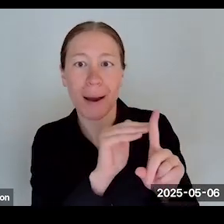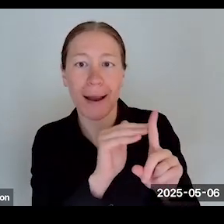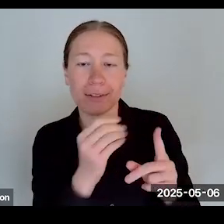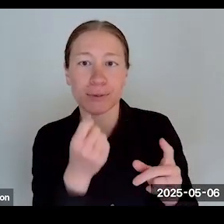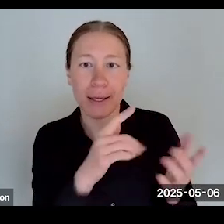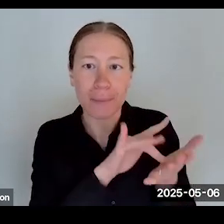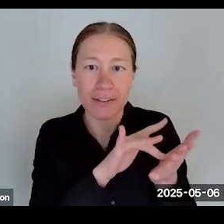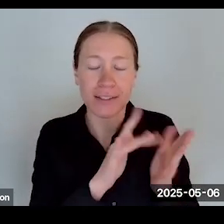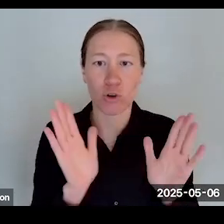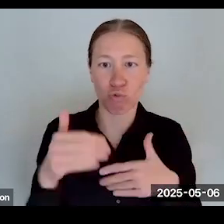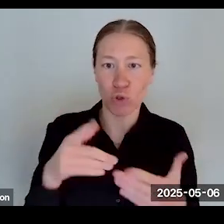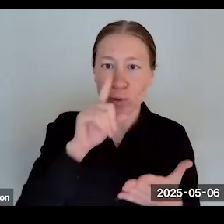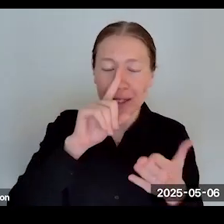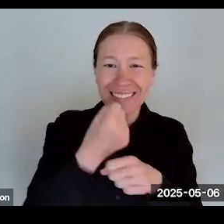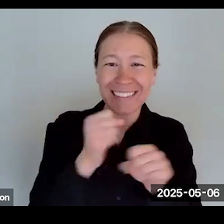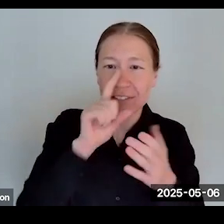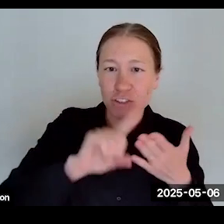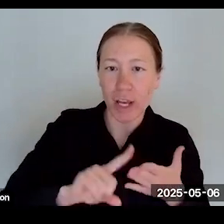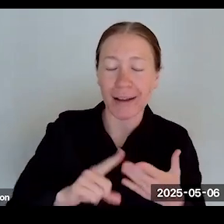safety checks, and turning on lights.